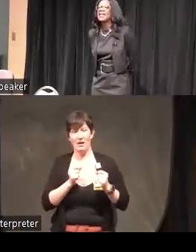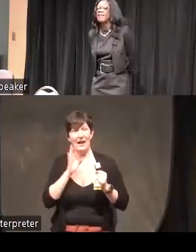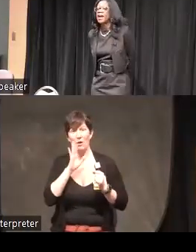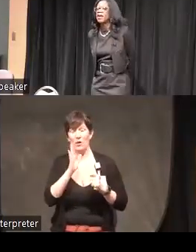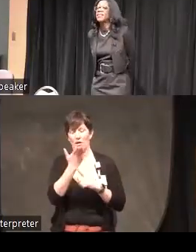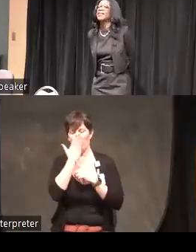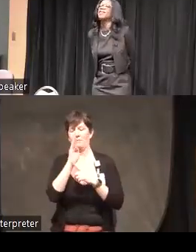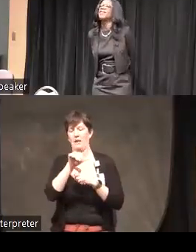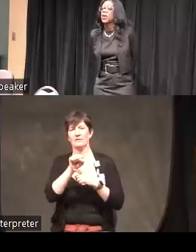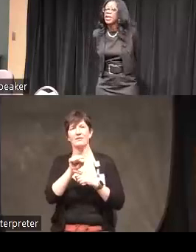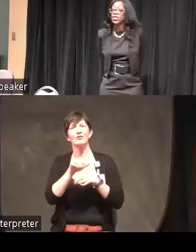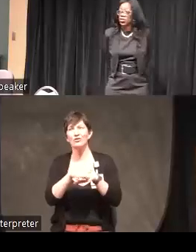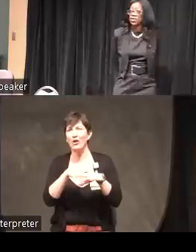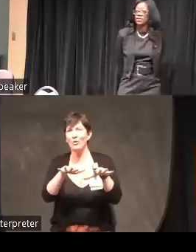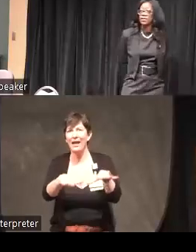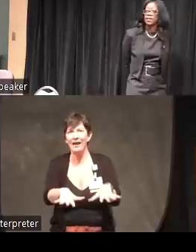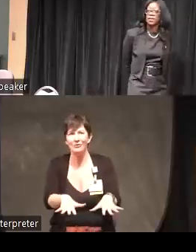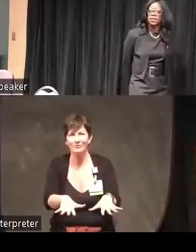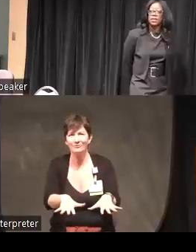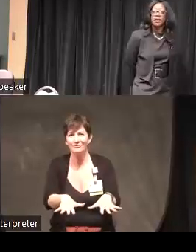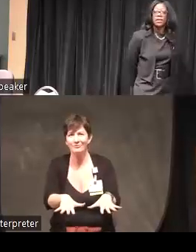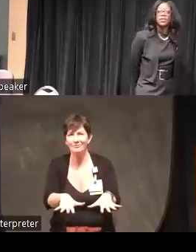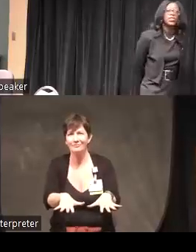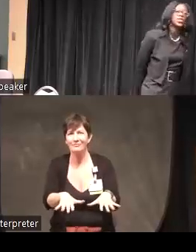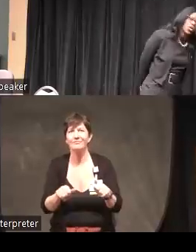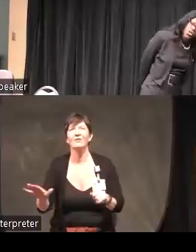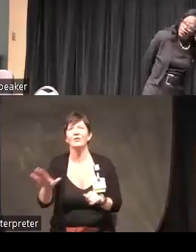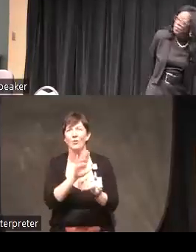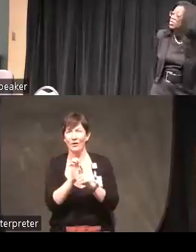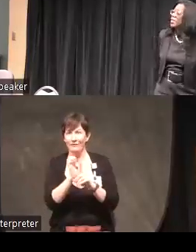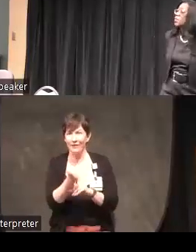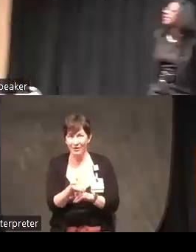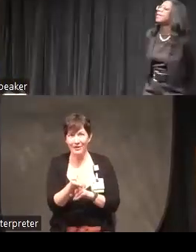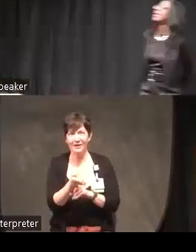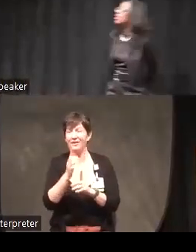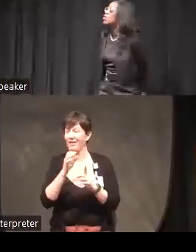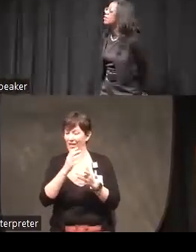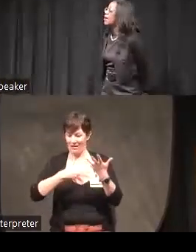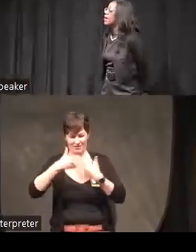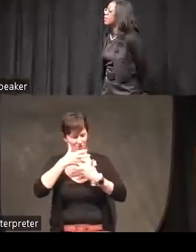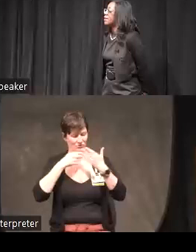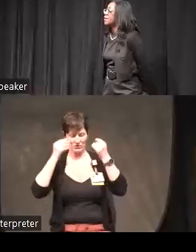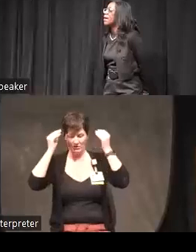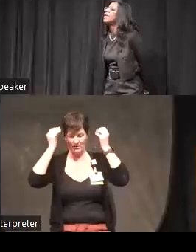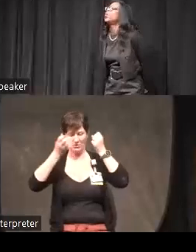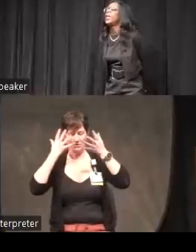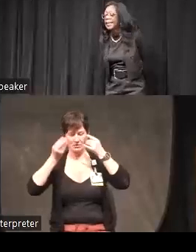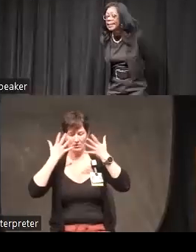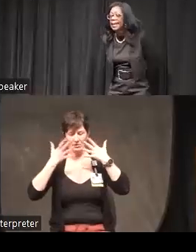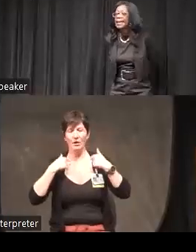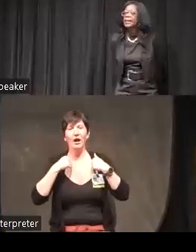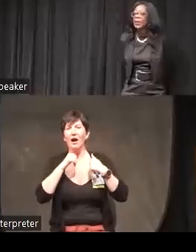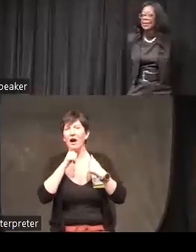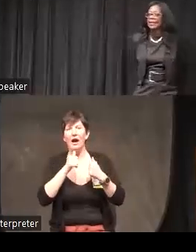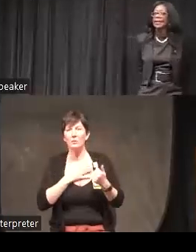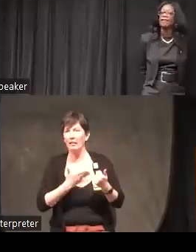in an environment that is very conducive to the social information that's been in your environment, unwillingly